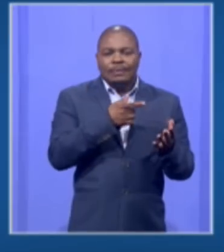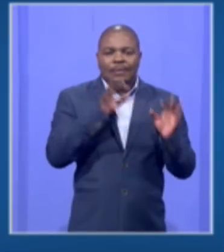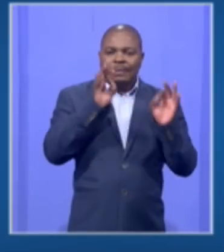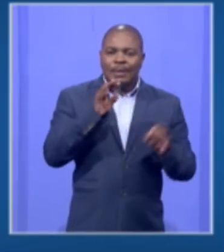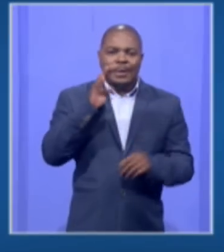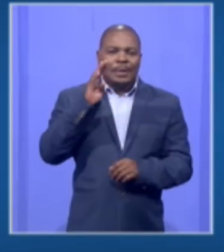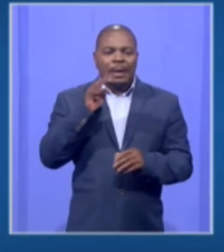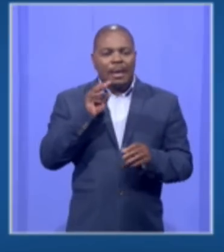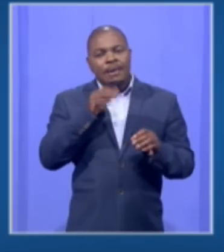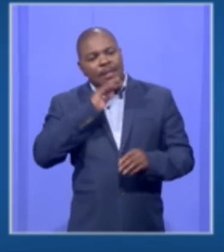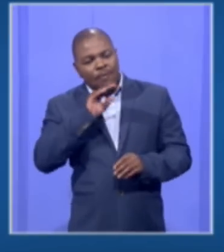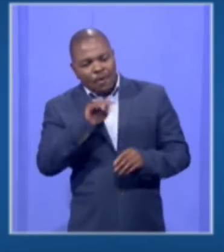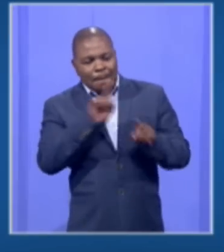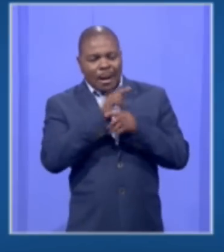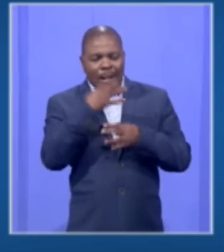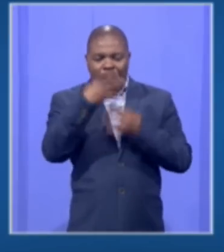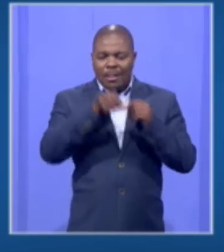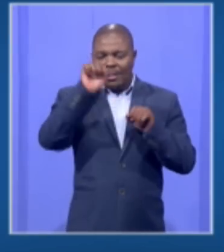bo kgotsofatša go kgoro.